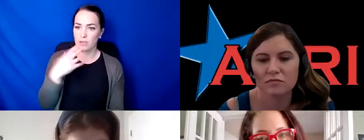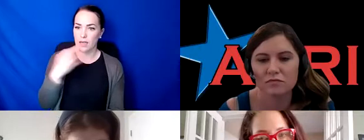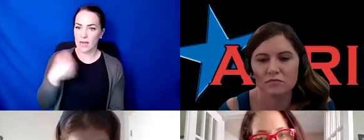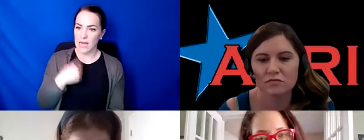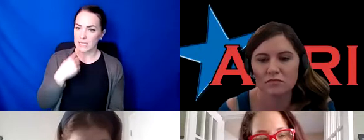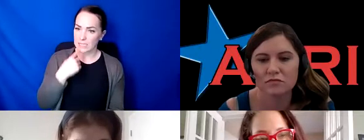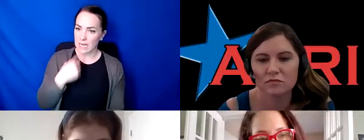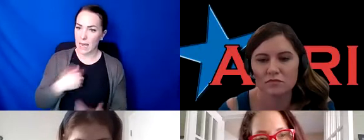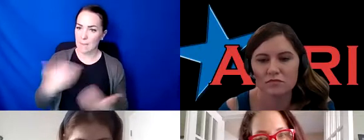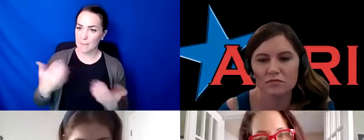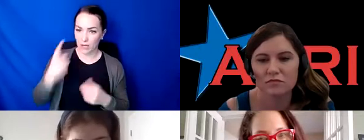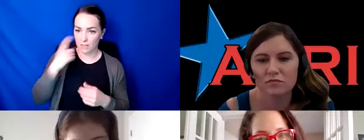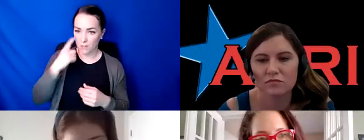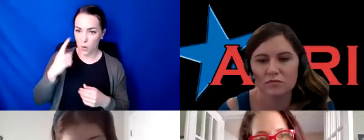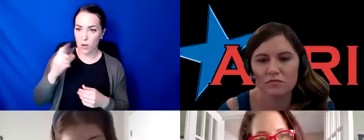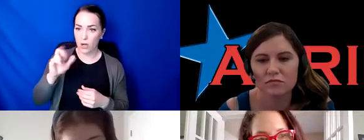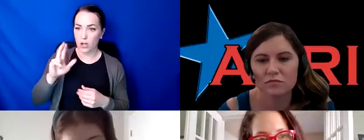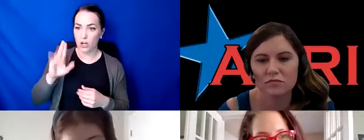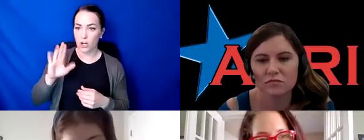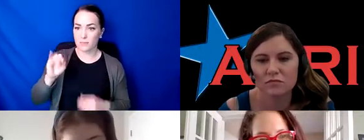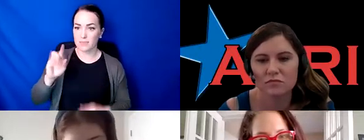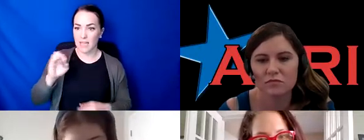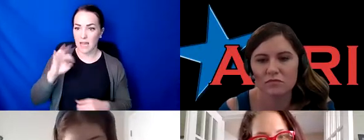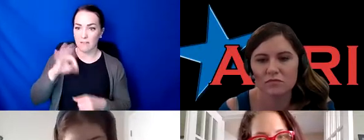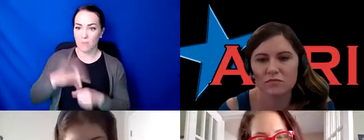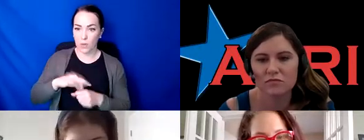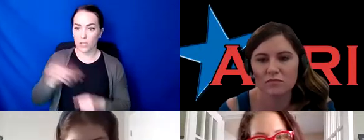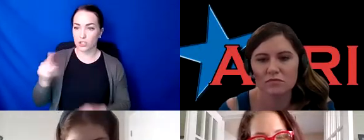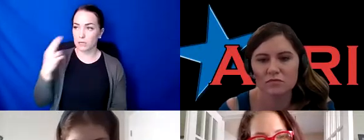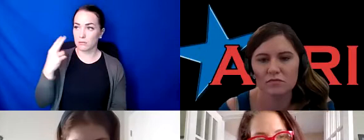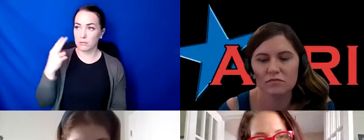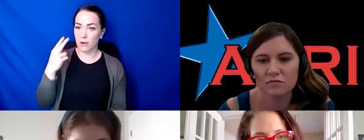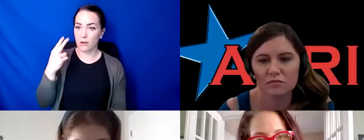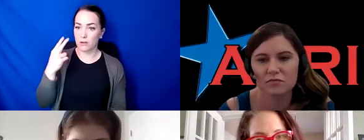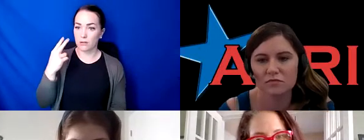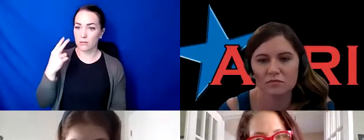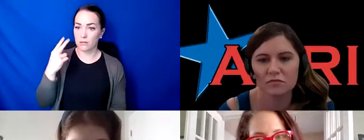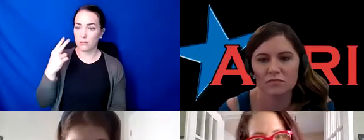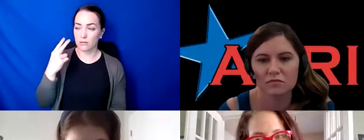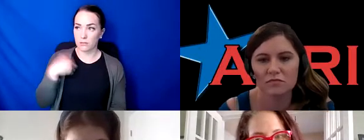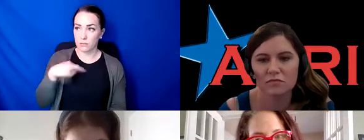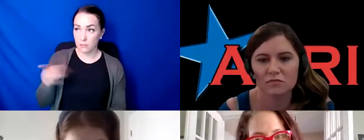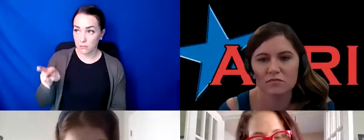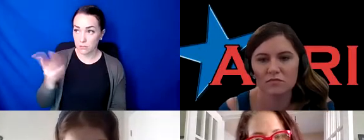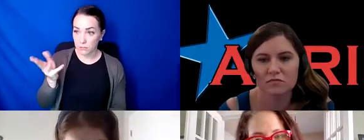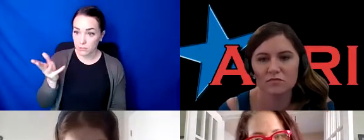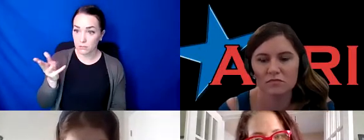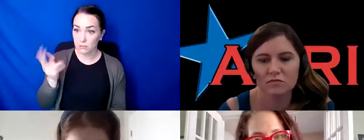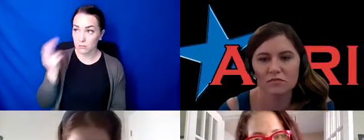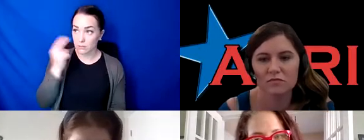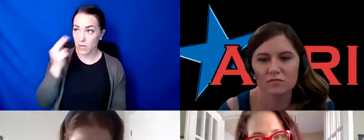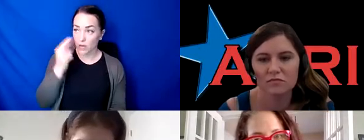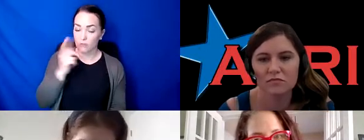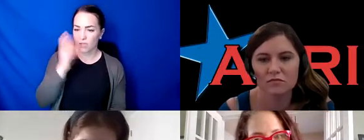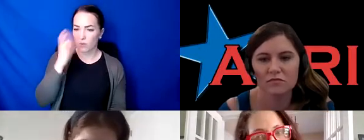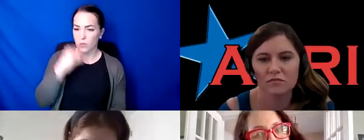curbside ballot. And she just kept staring at me. She just kept staring. It was just really weird.